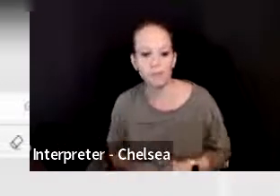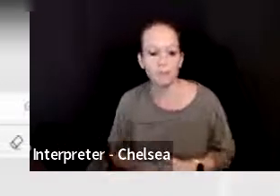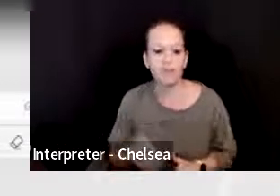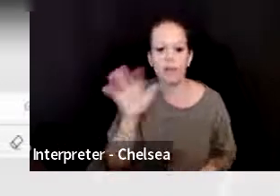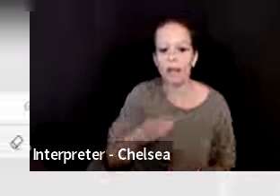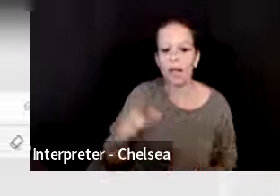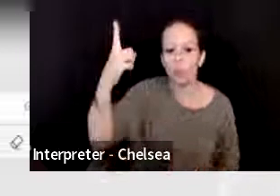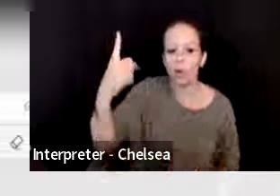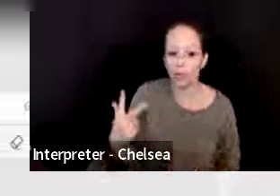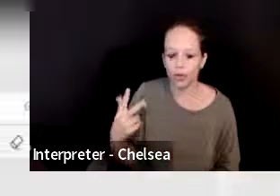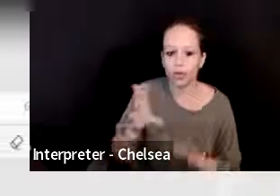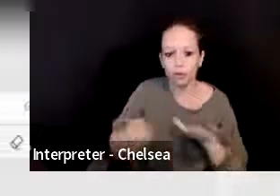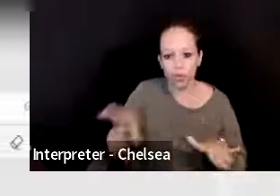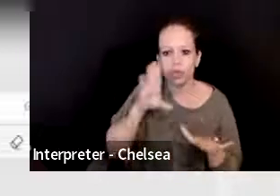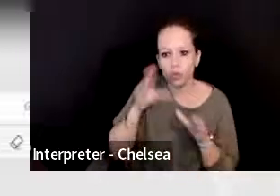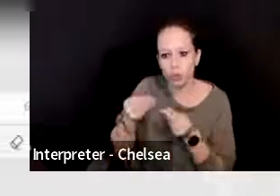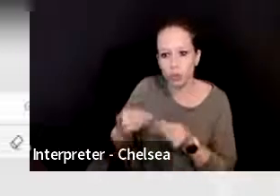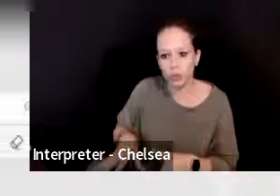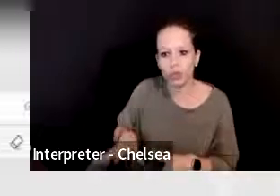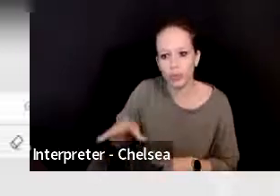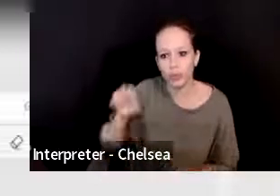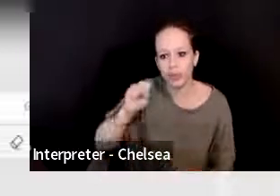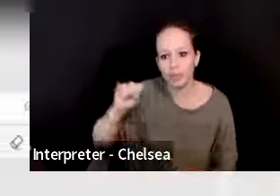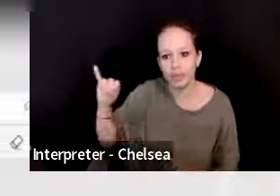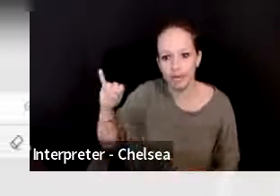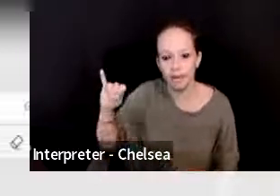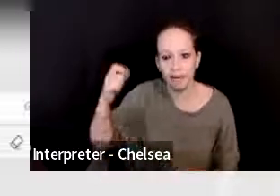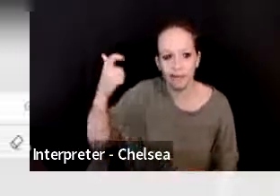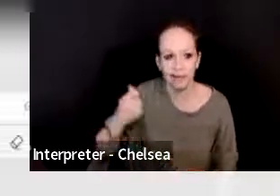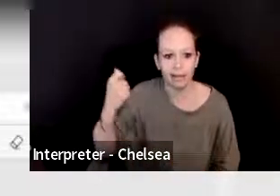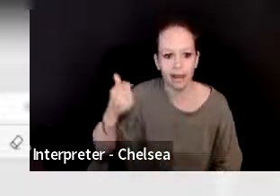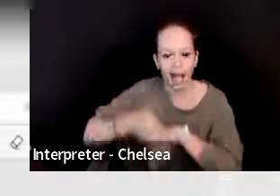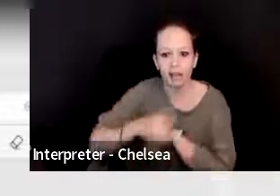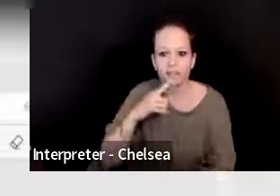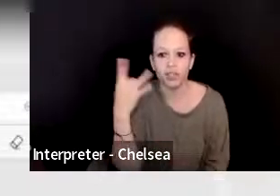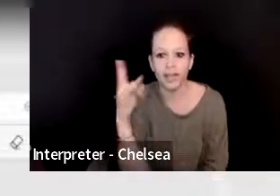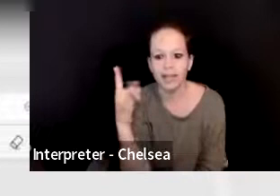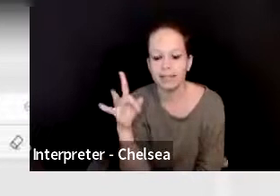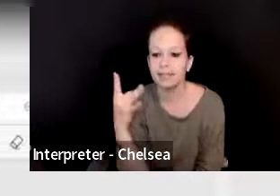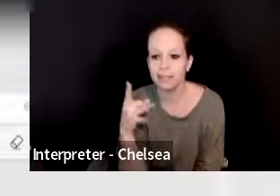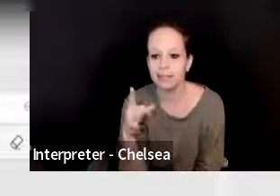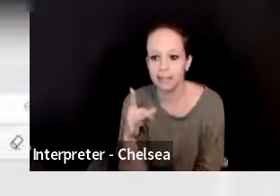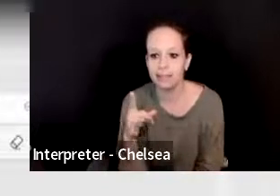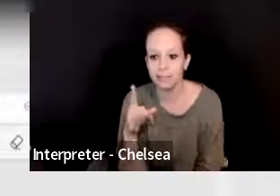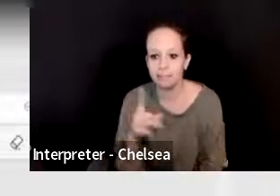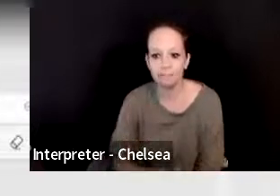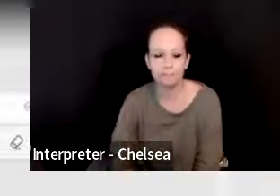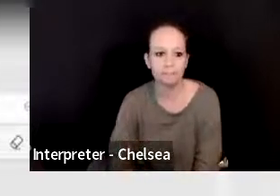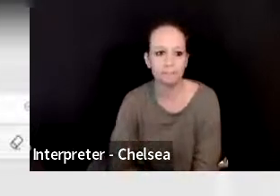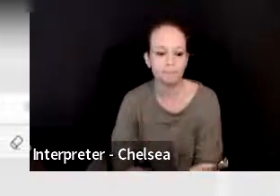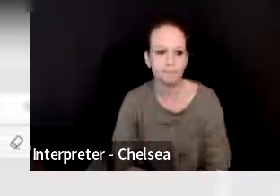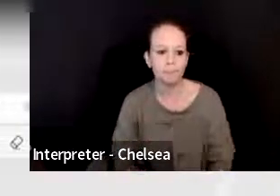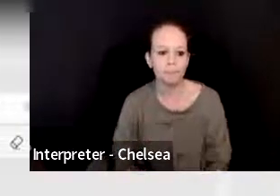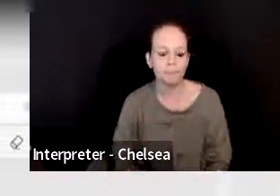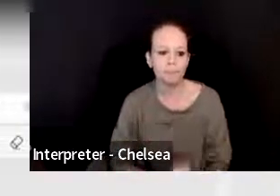of children lose their SSI eligibility following the age 18 redetermination. So there is